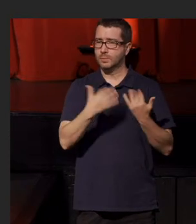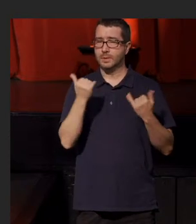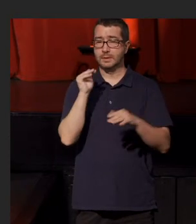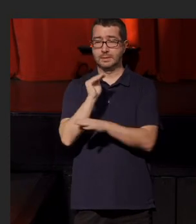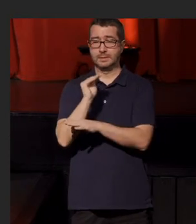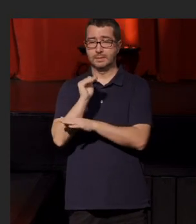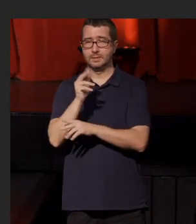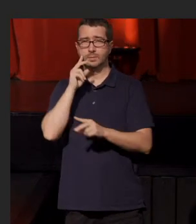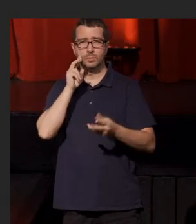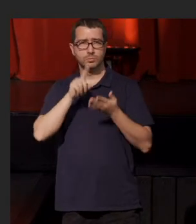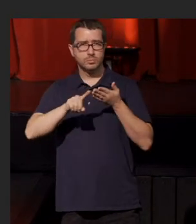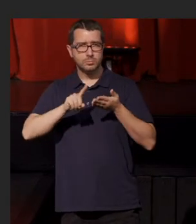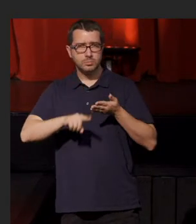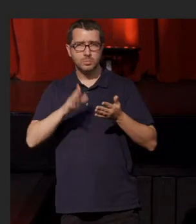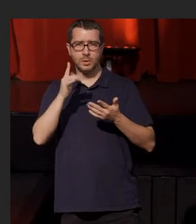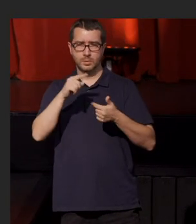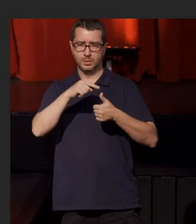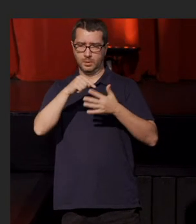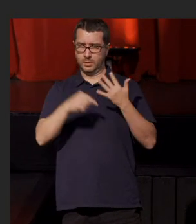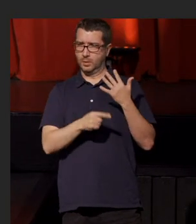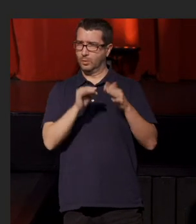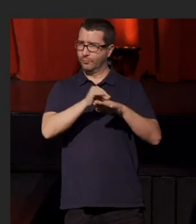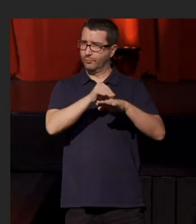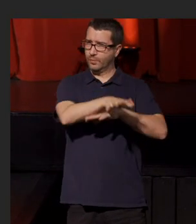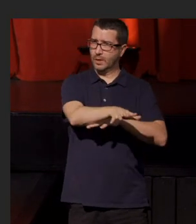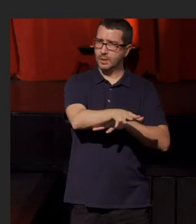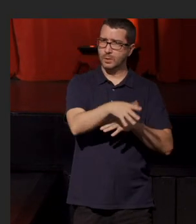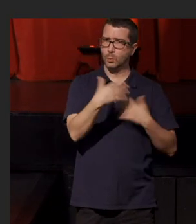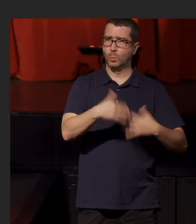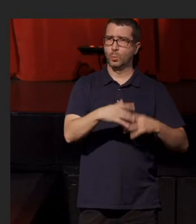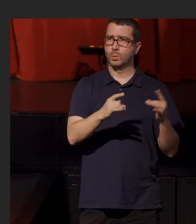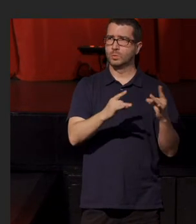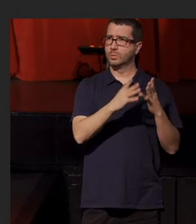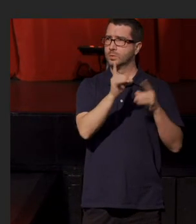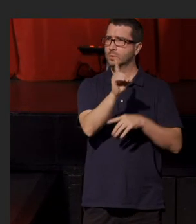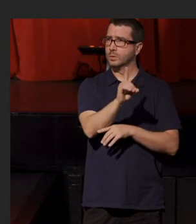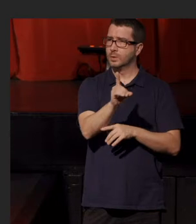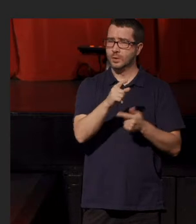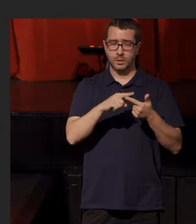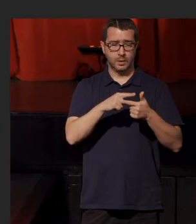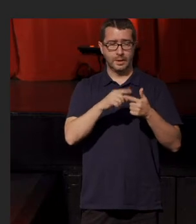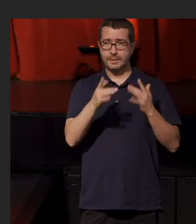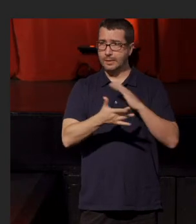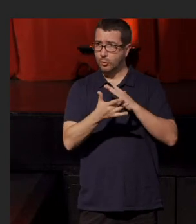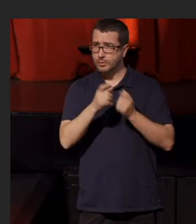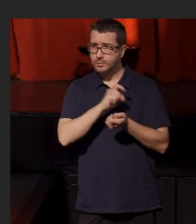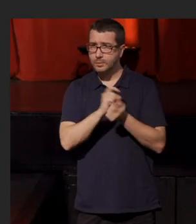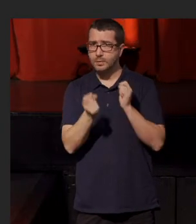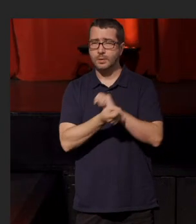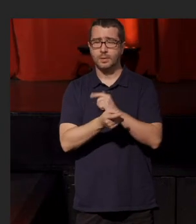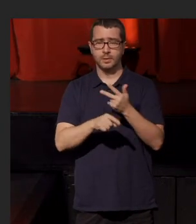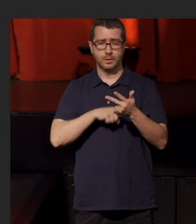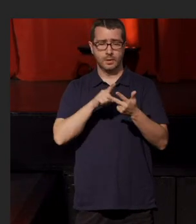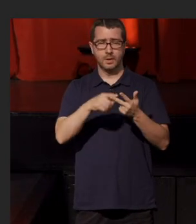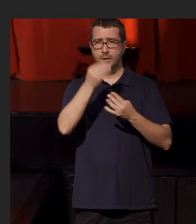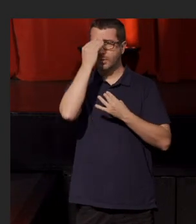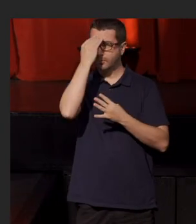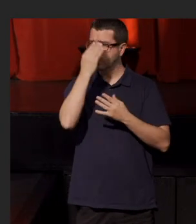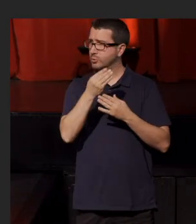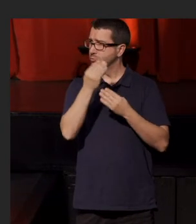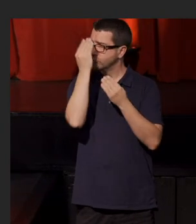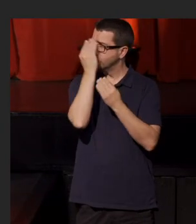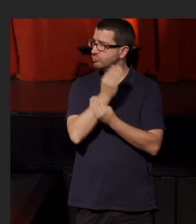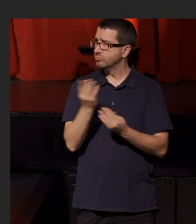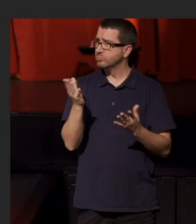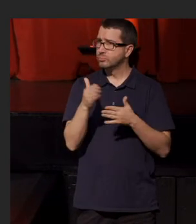of the things that are driving this crisis in democracy, at some of the changes in technology and information sharing, some of which